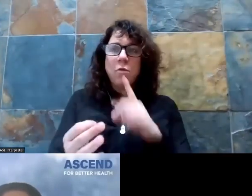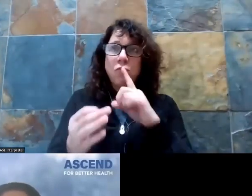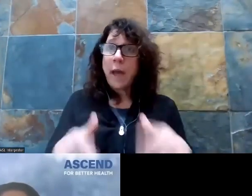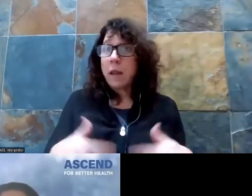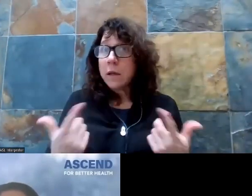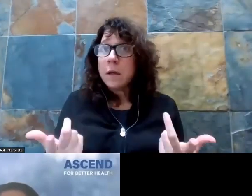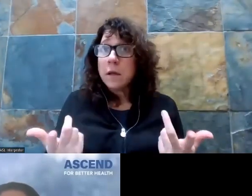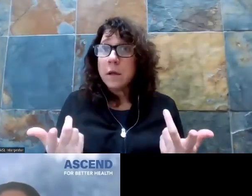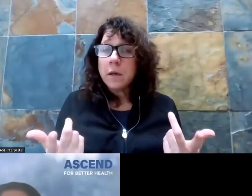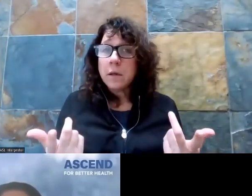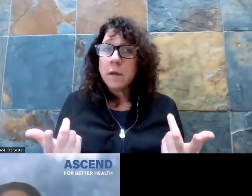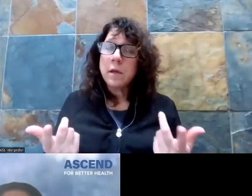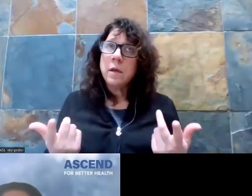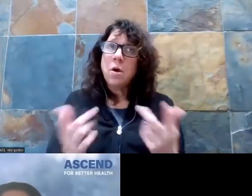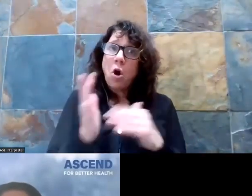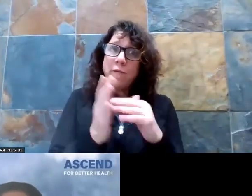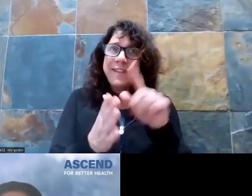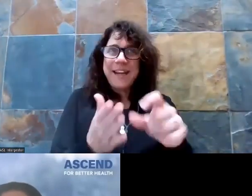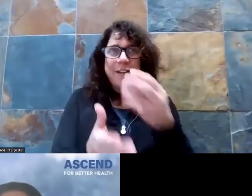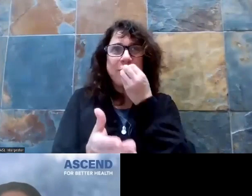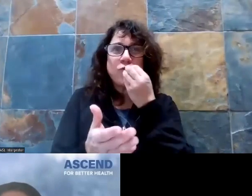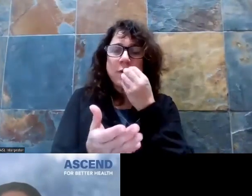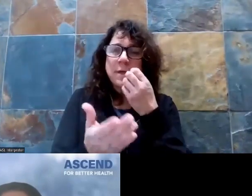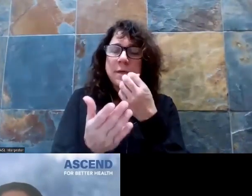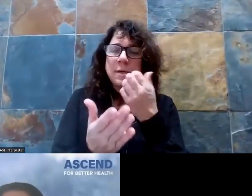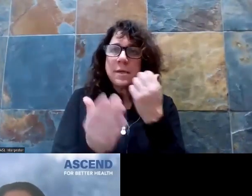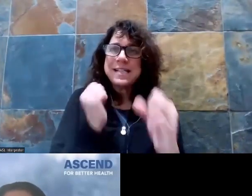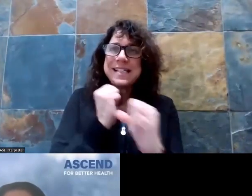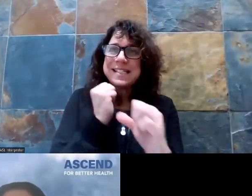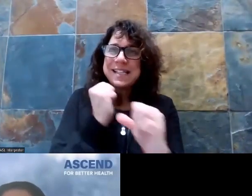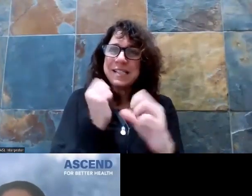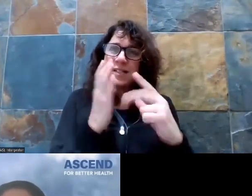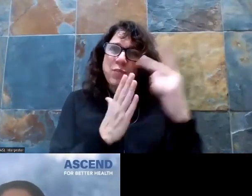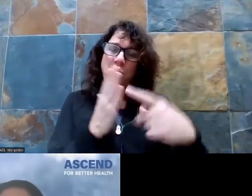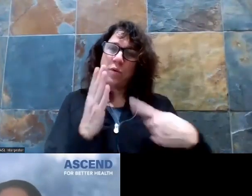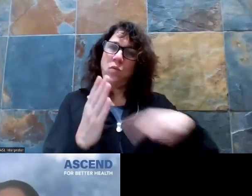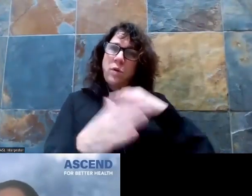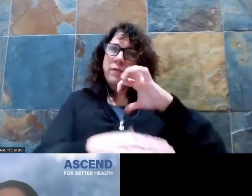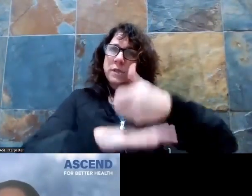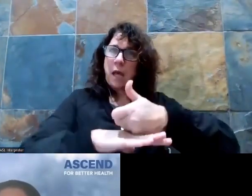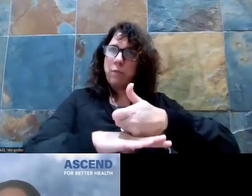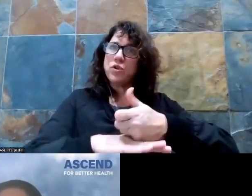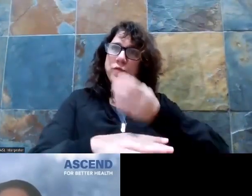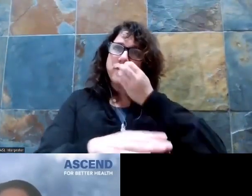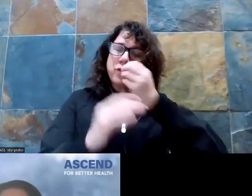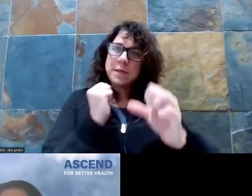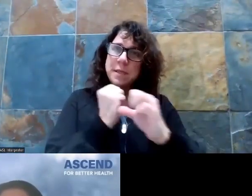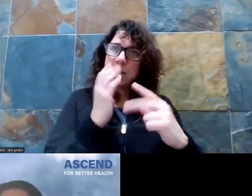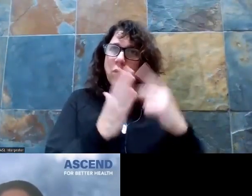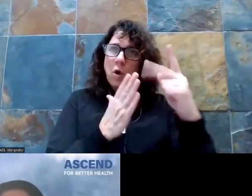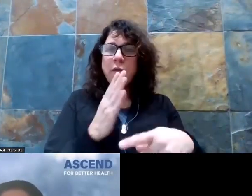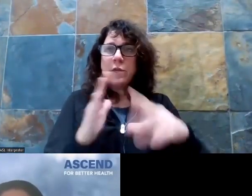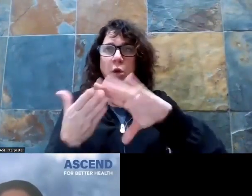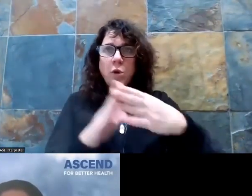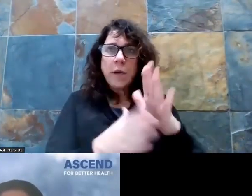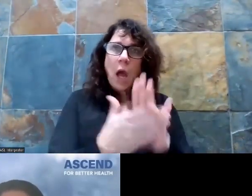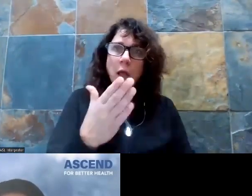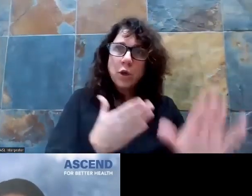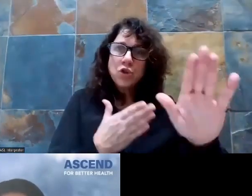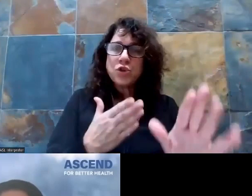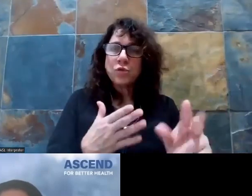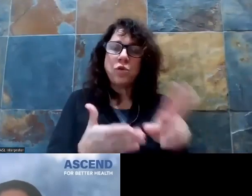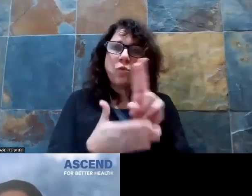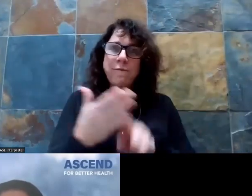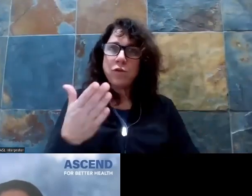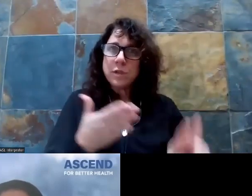that oftentimes they need food assistance programs. And we would establish food assistance programs through a community college or a